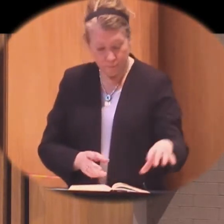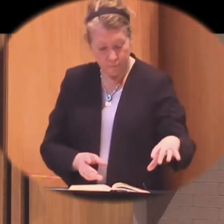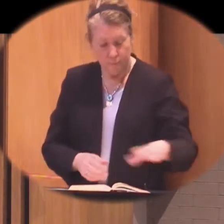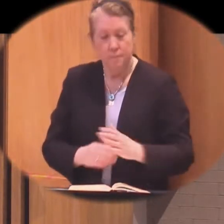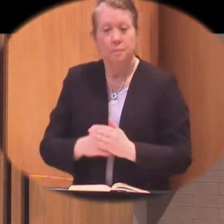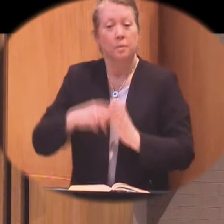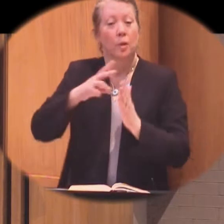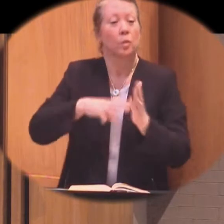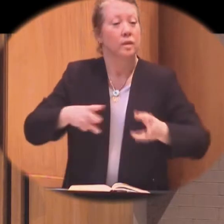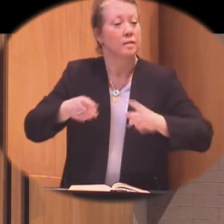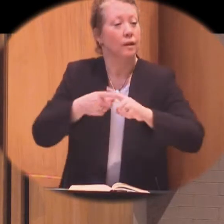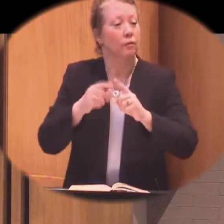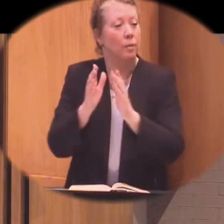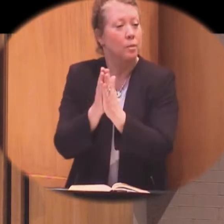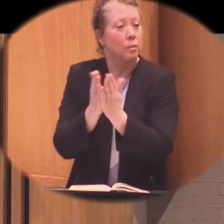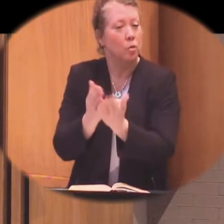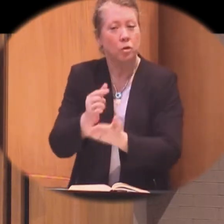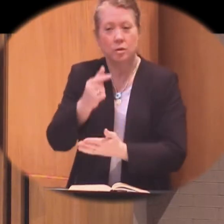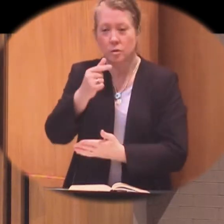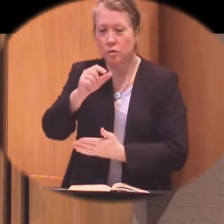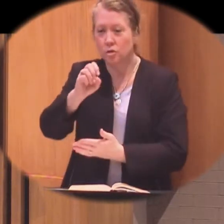A reading from the book of Genesis.